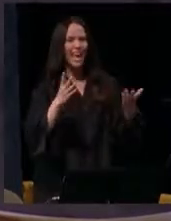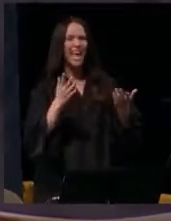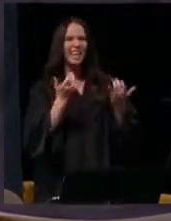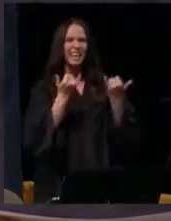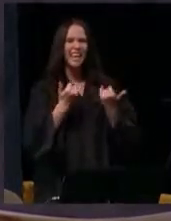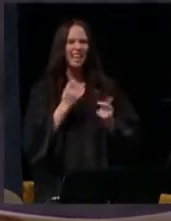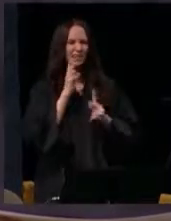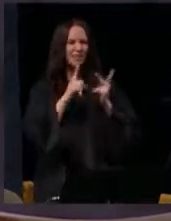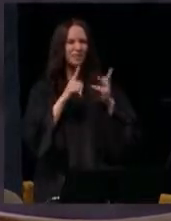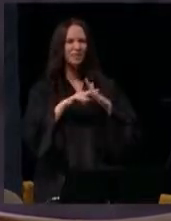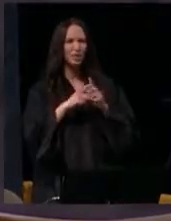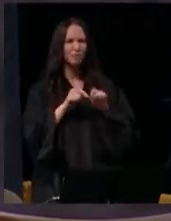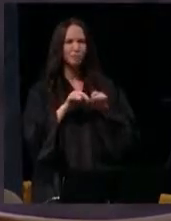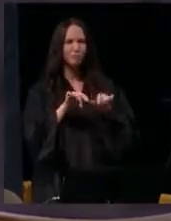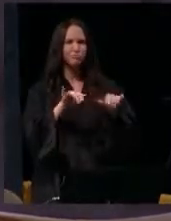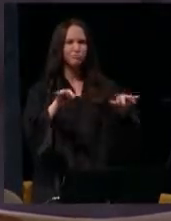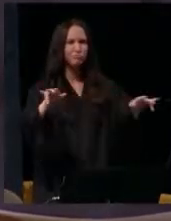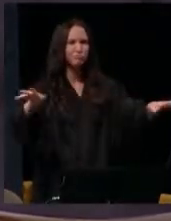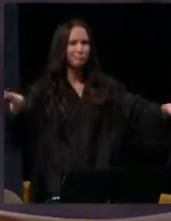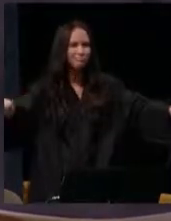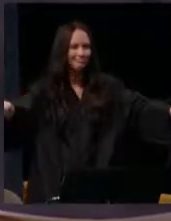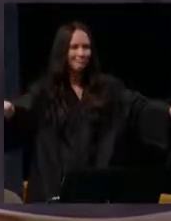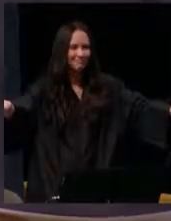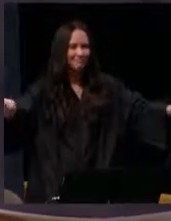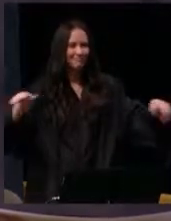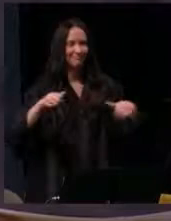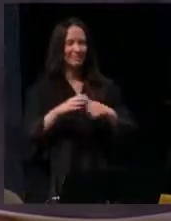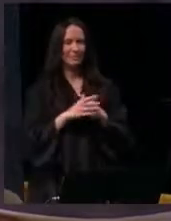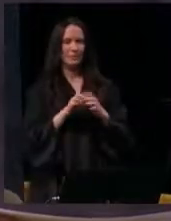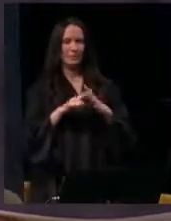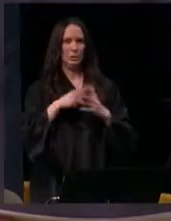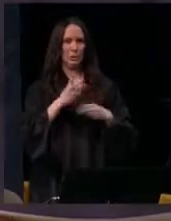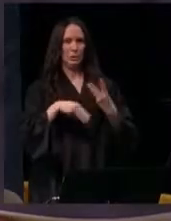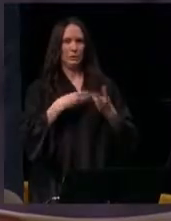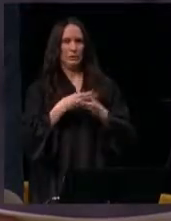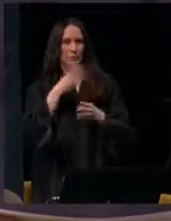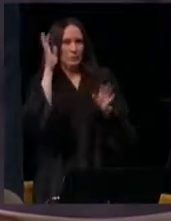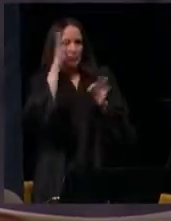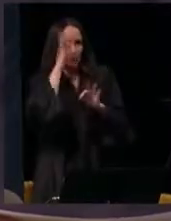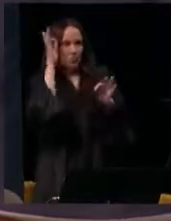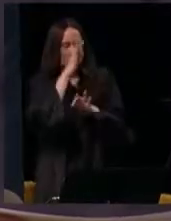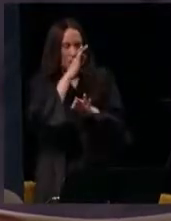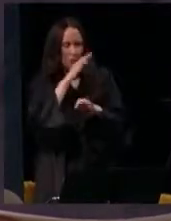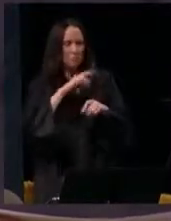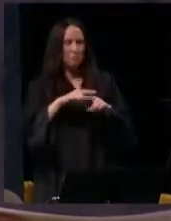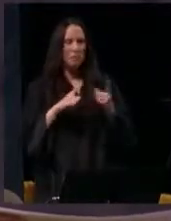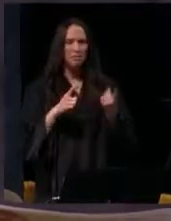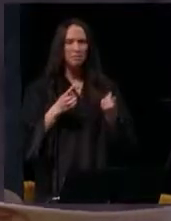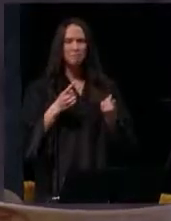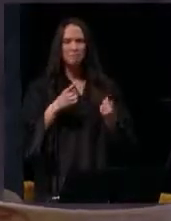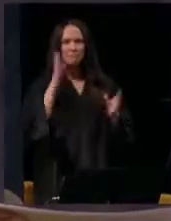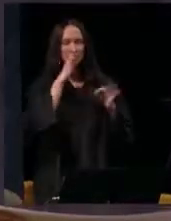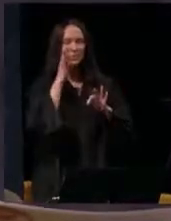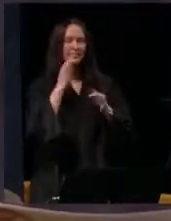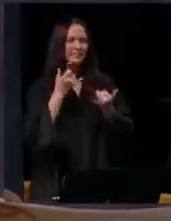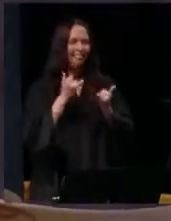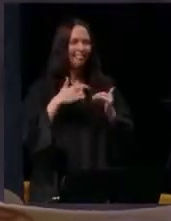diverge. We're being thrown into a world we're not very familiar with, but this unfamiliarity is